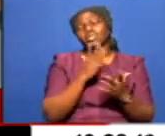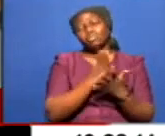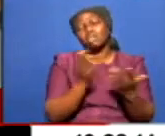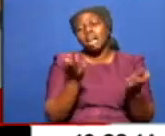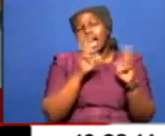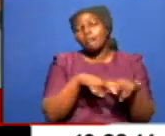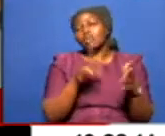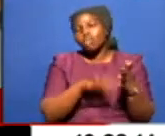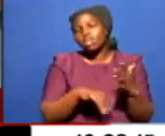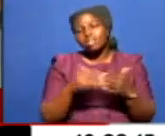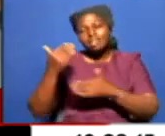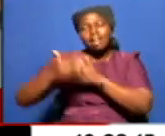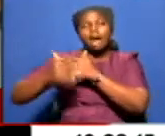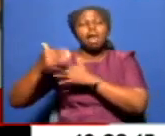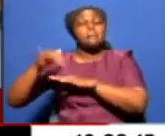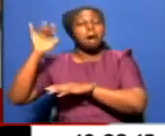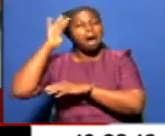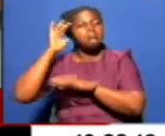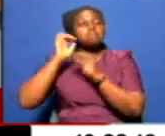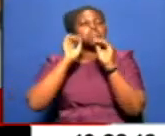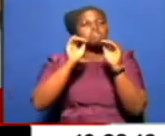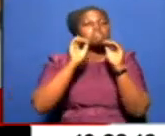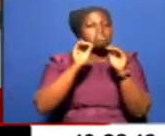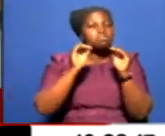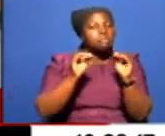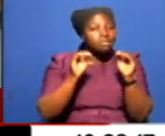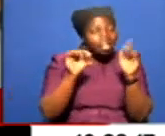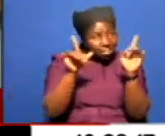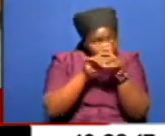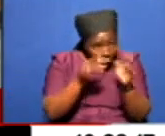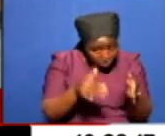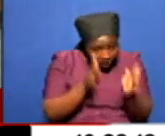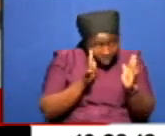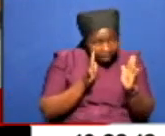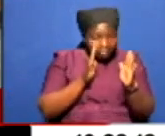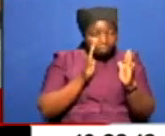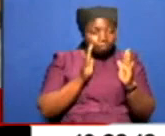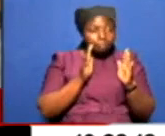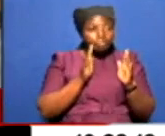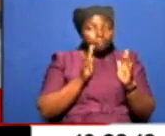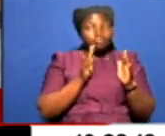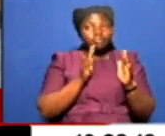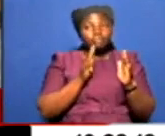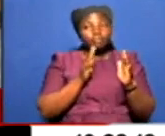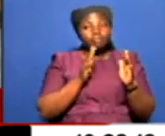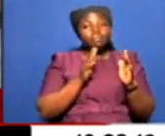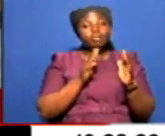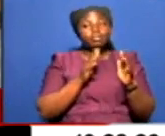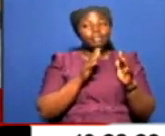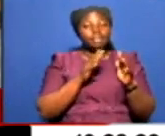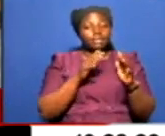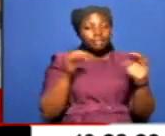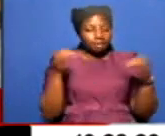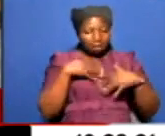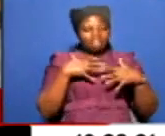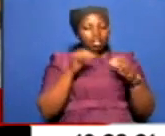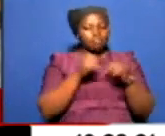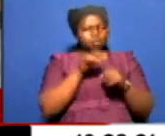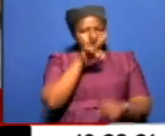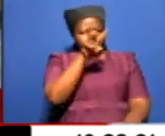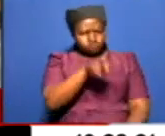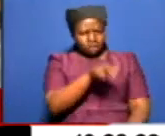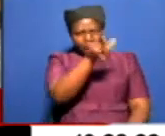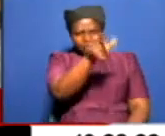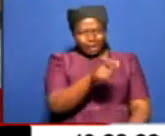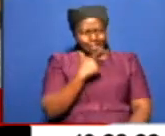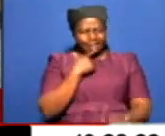way that the terrorists themselves, you cannot look at me and say, yeah, he looks like a terrorist. Yeah, yes.